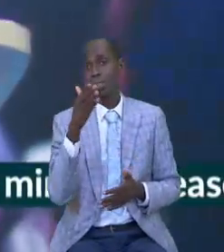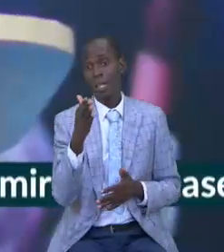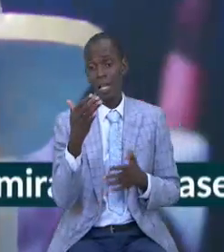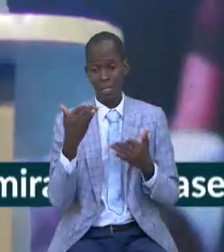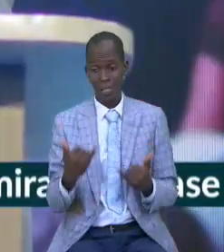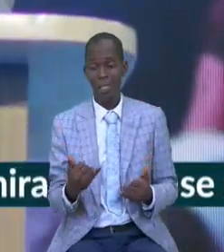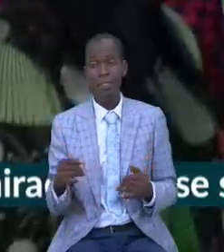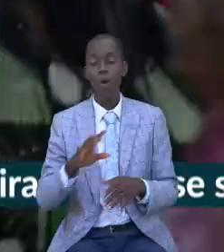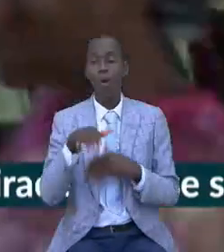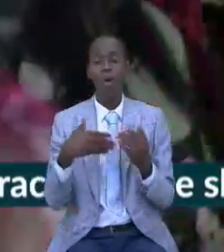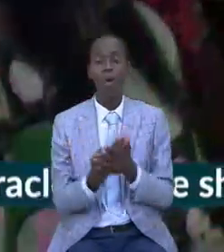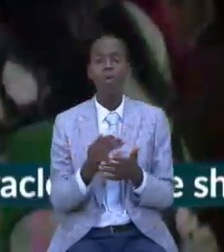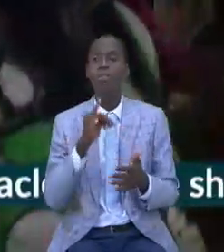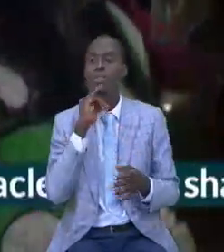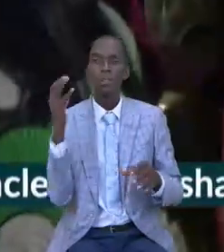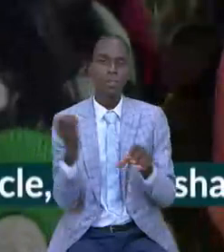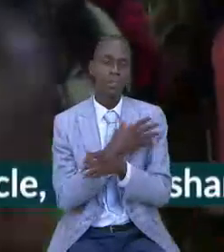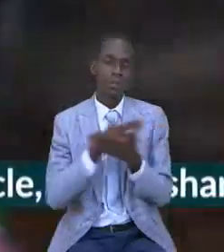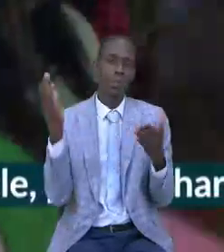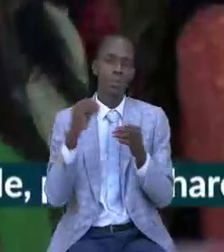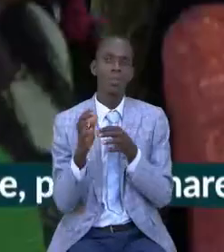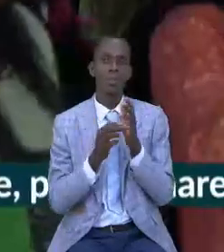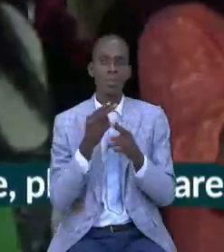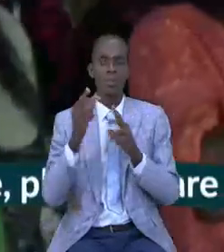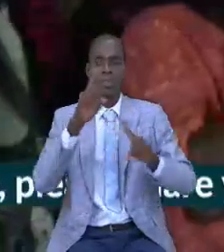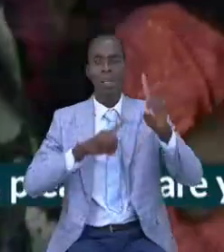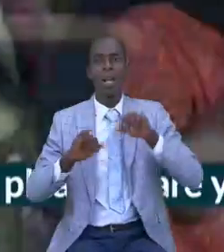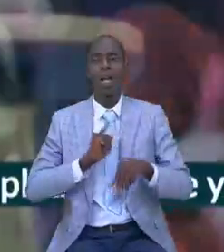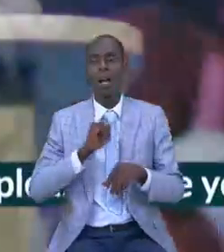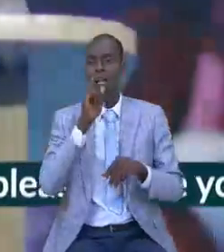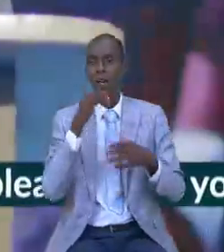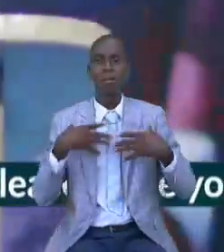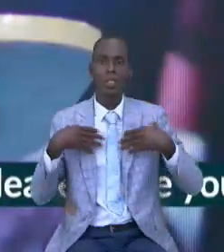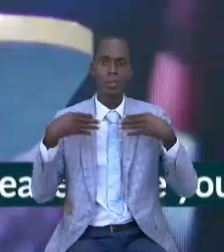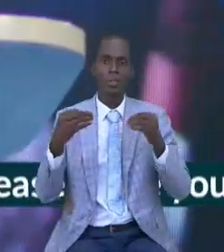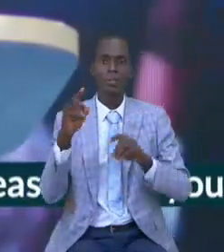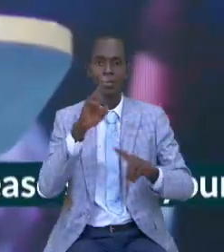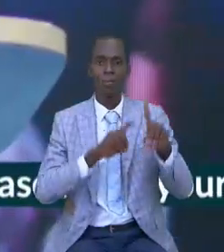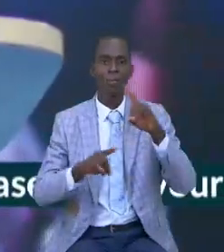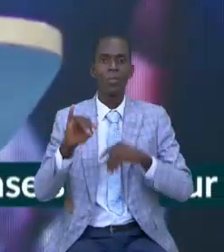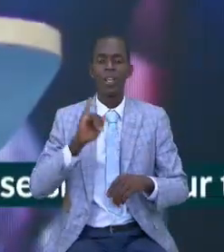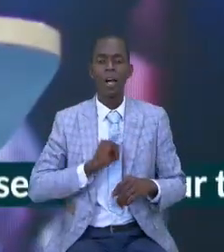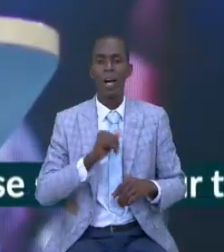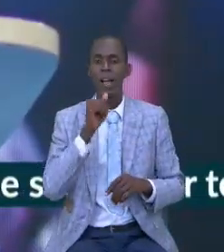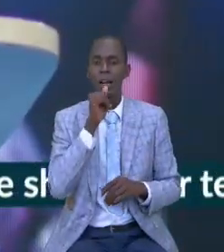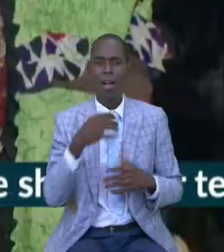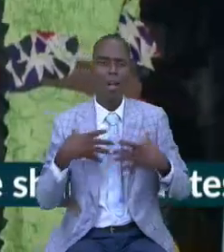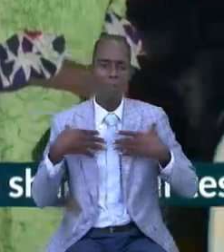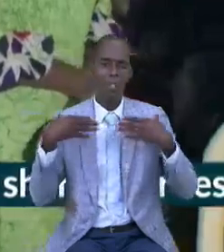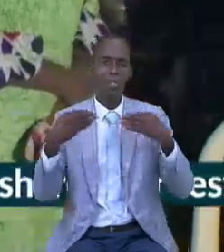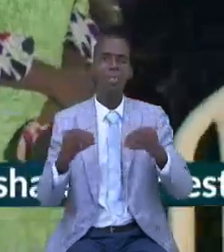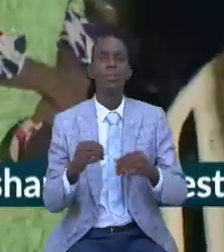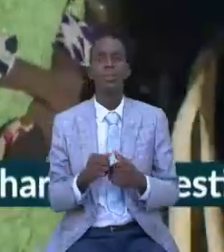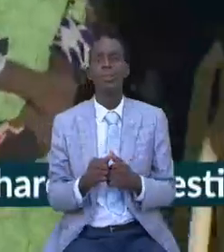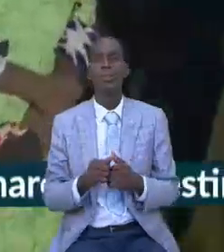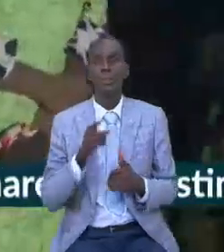are gone. I am healed. I am healed.